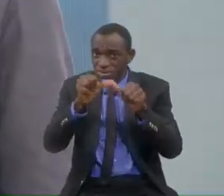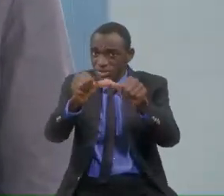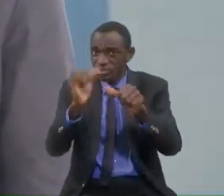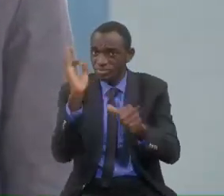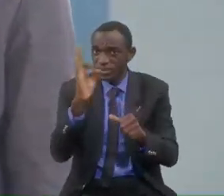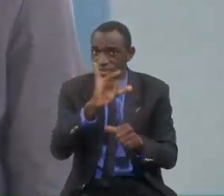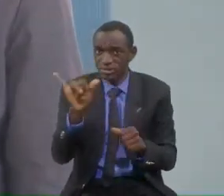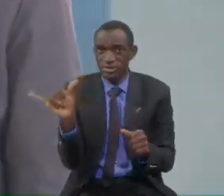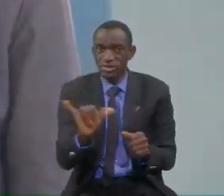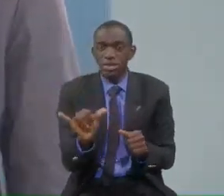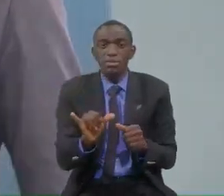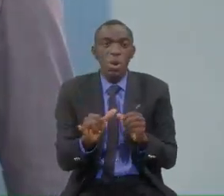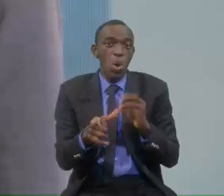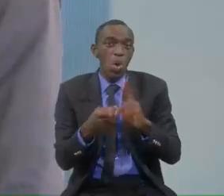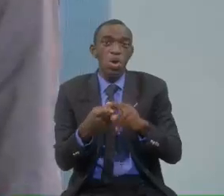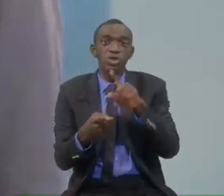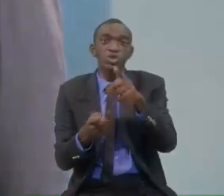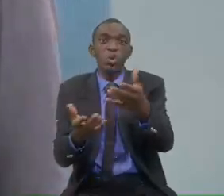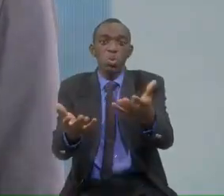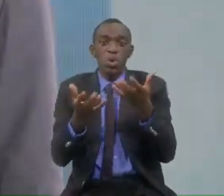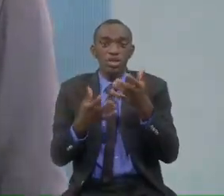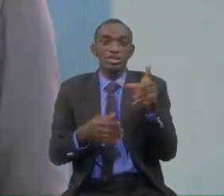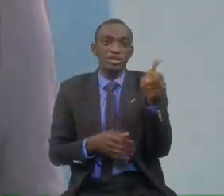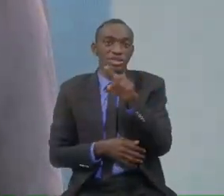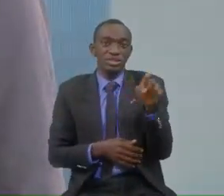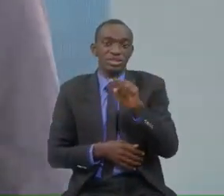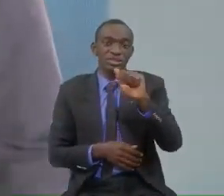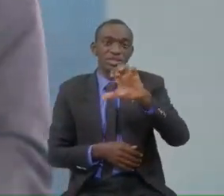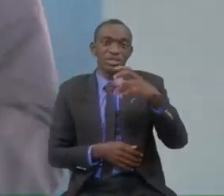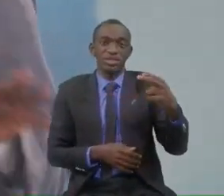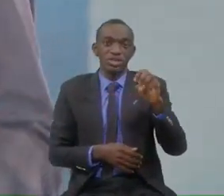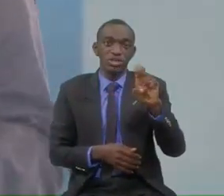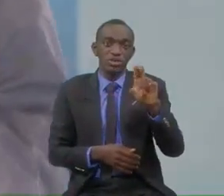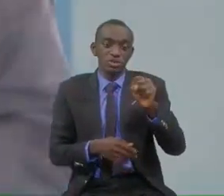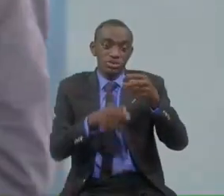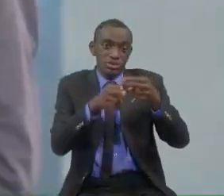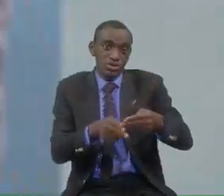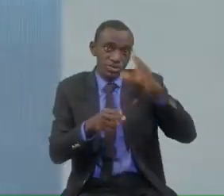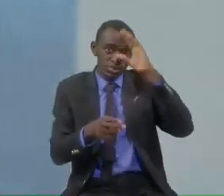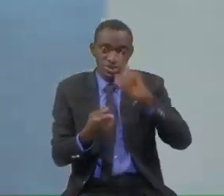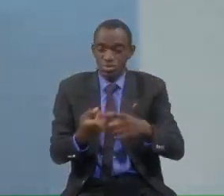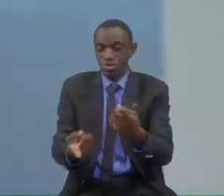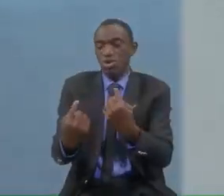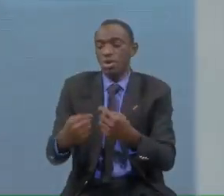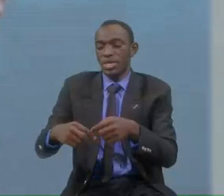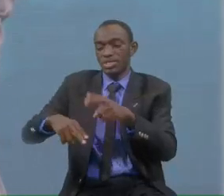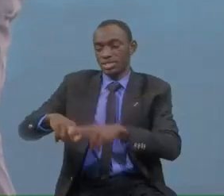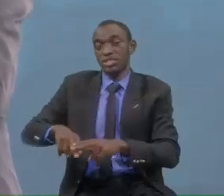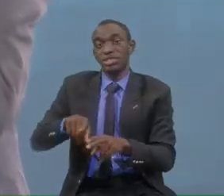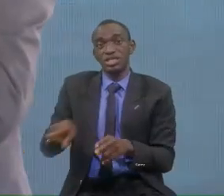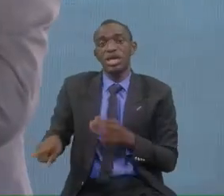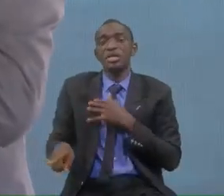Zacchaeus to come and sit down there and to be able to say, Zacchaeus is a member